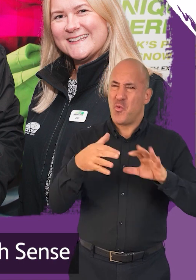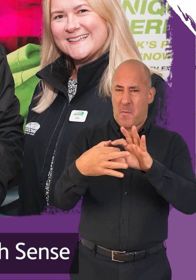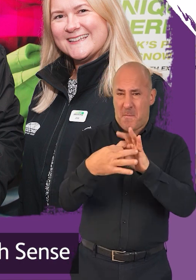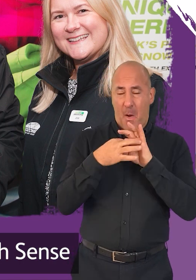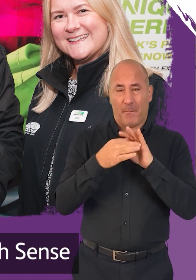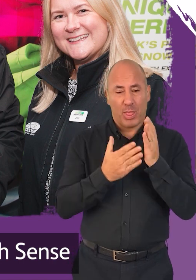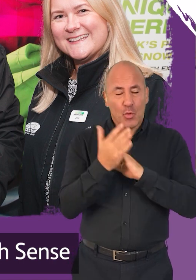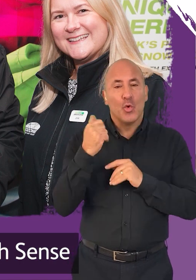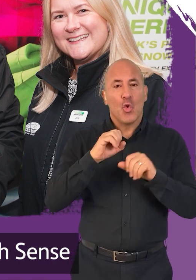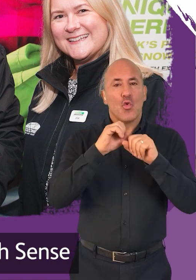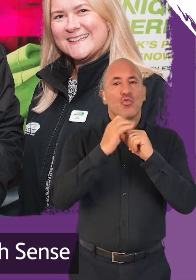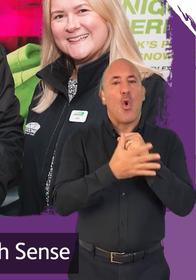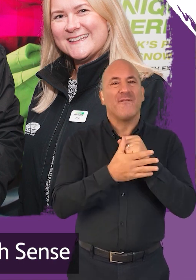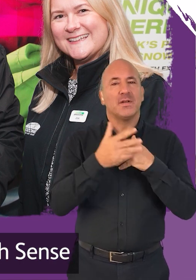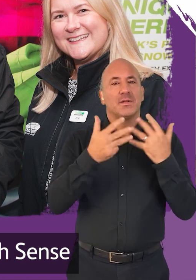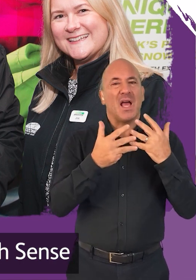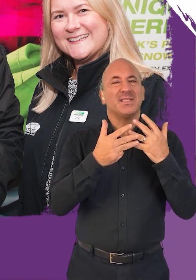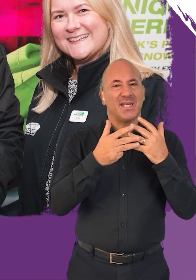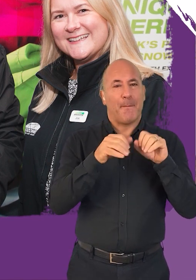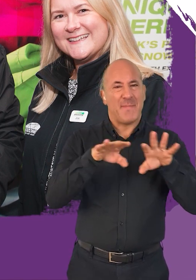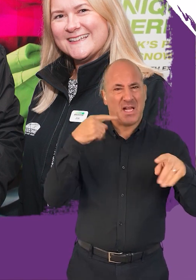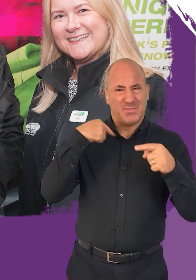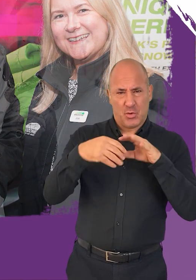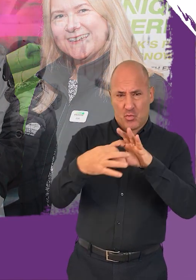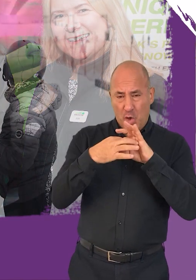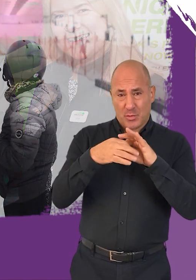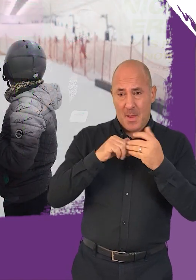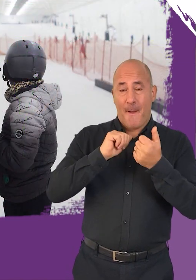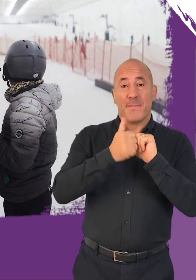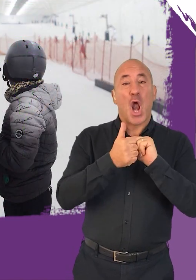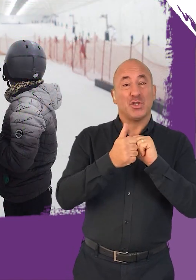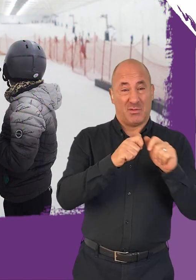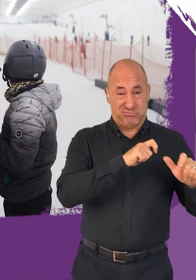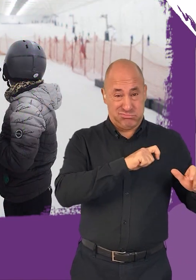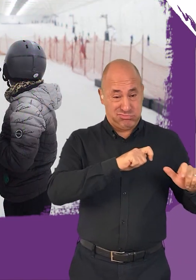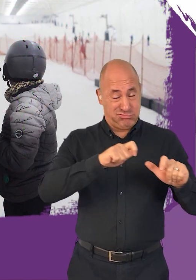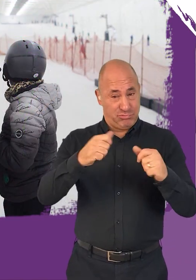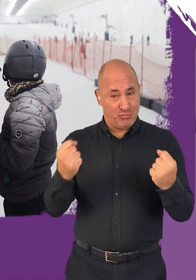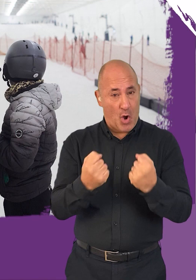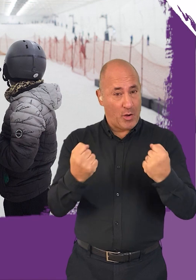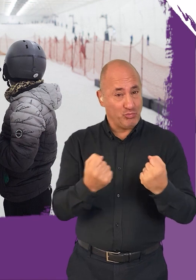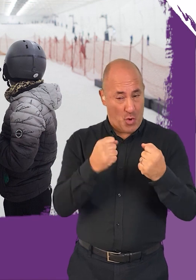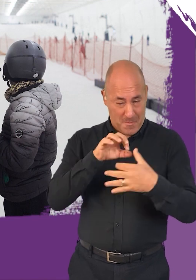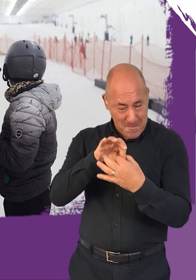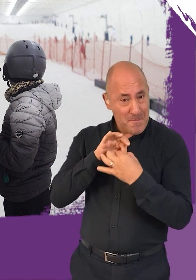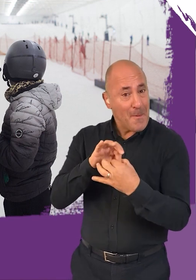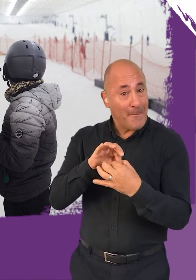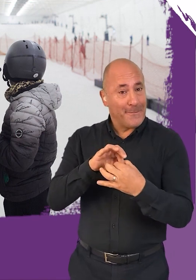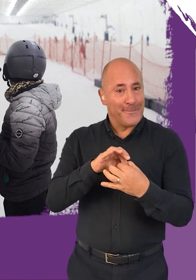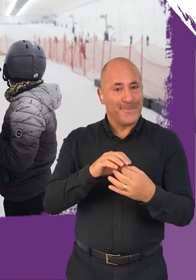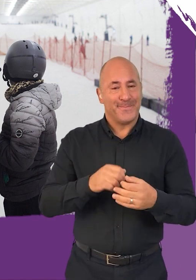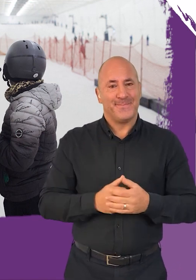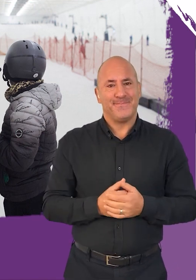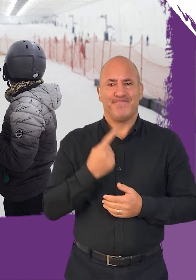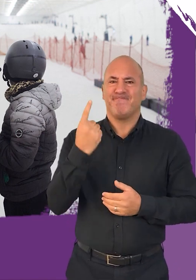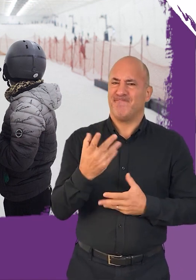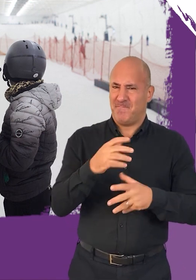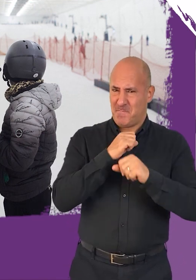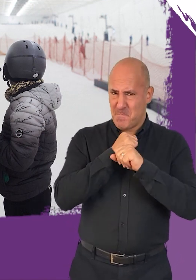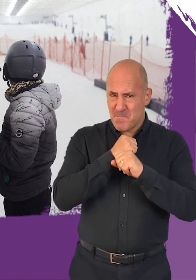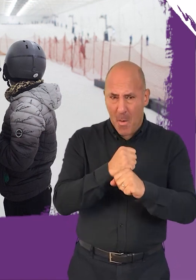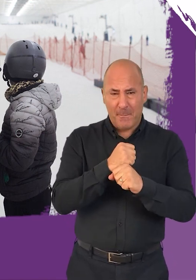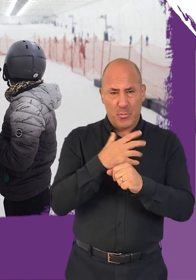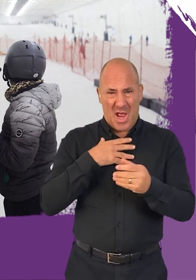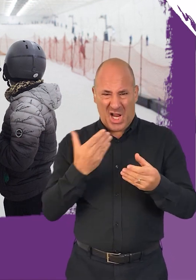The company wholeheartedly engaged with Sense during the COVID-19 pandemic, and the partnership continues to go from strength to